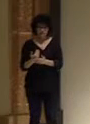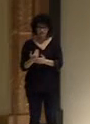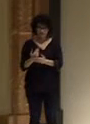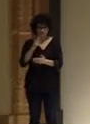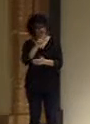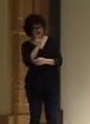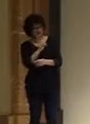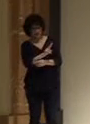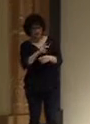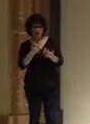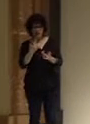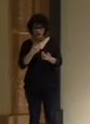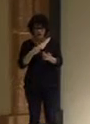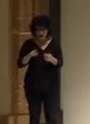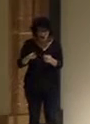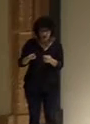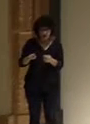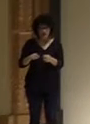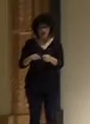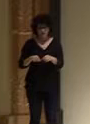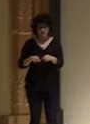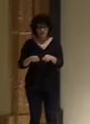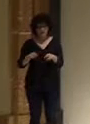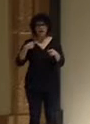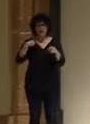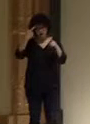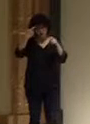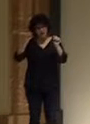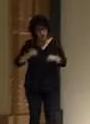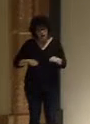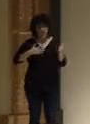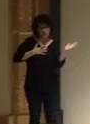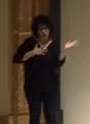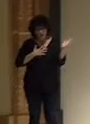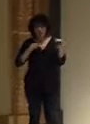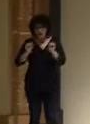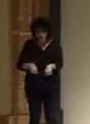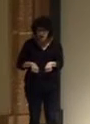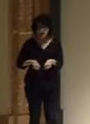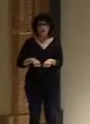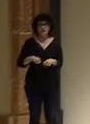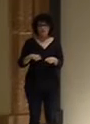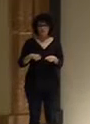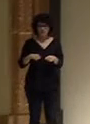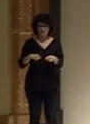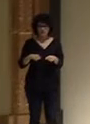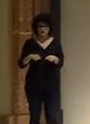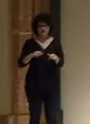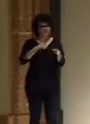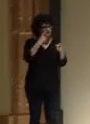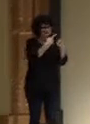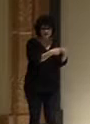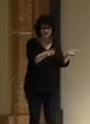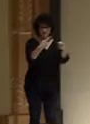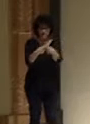Dance centers, festivals, and facilities for dance popped up. At this periphery of